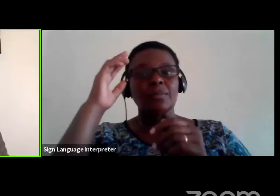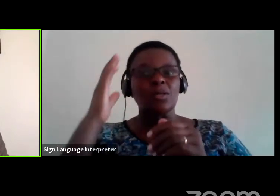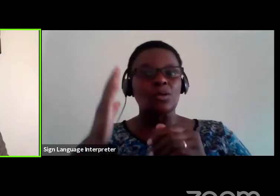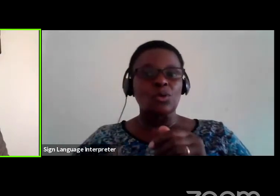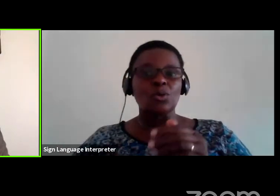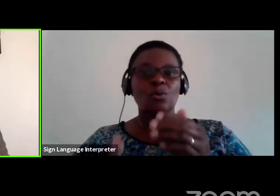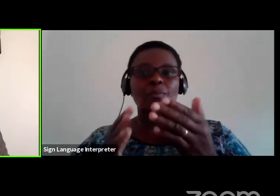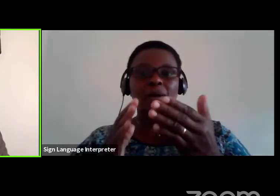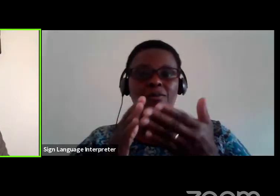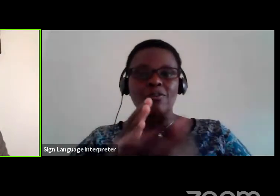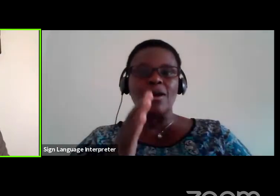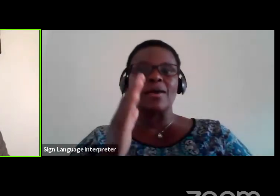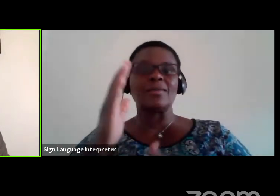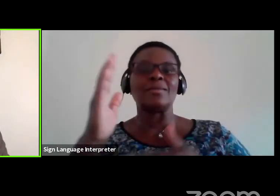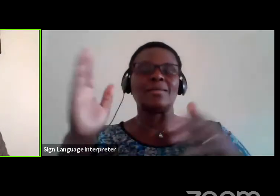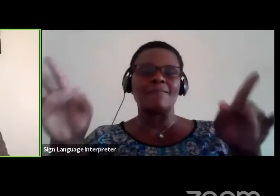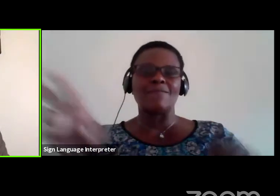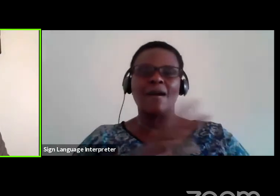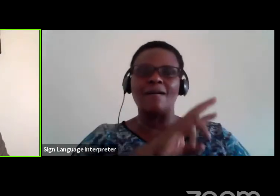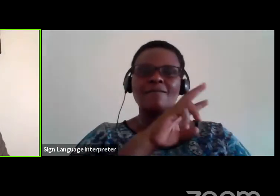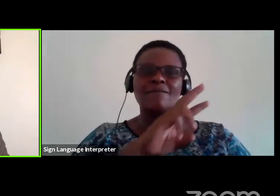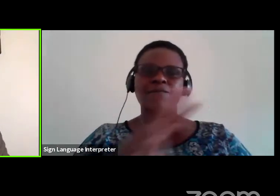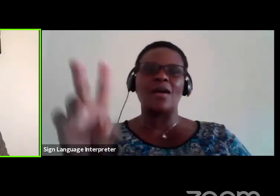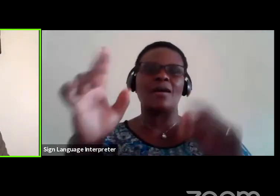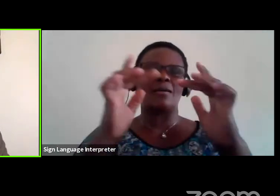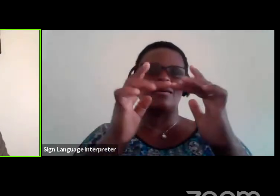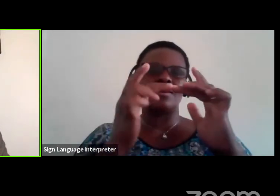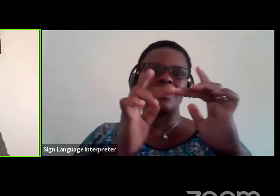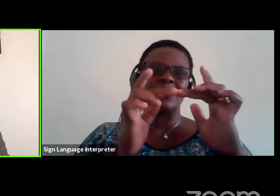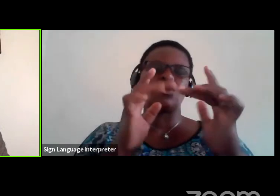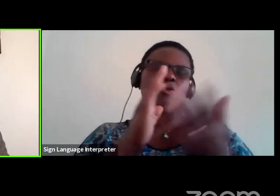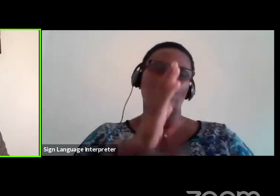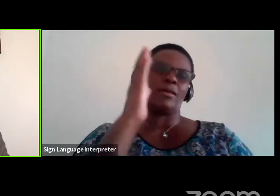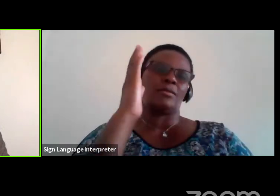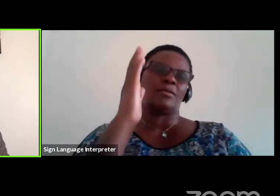human rights. Victor, I hope you're still with us.